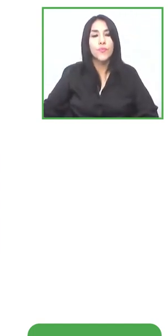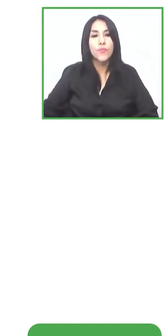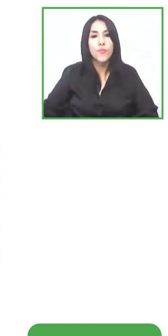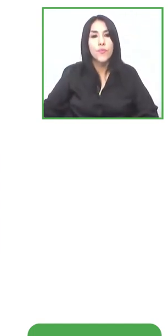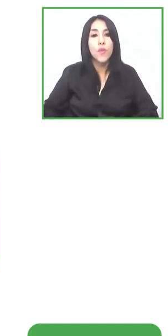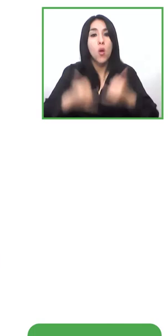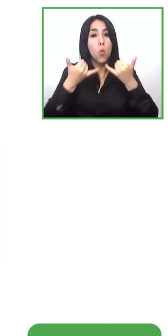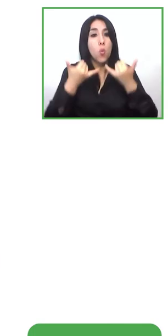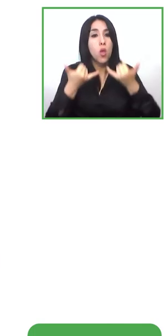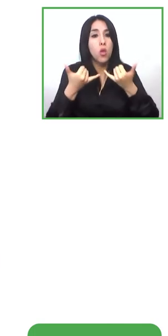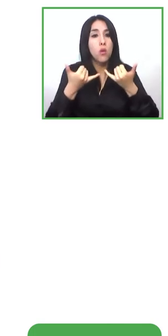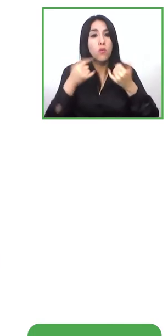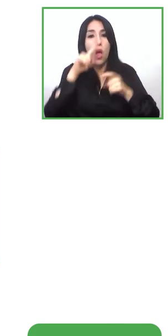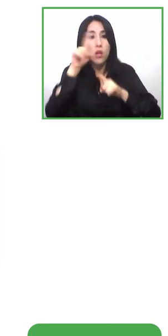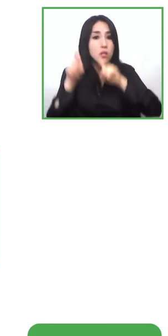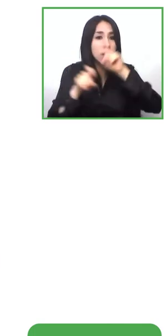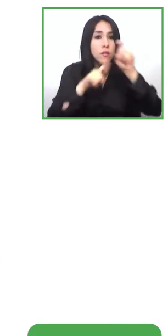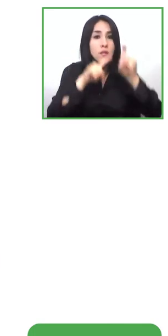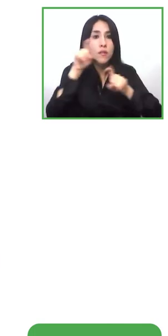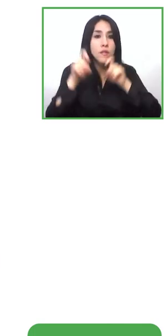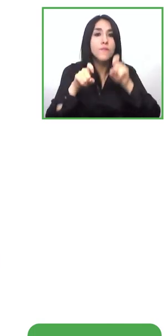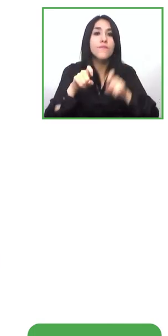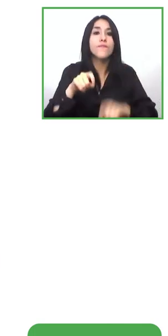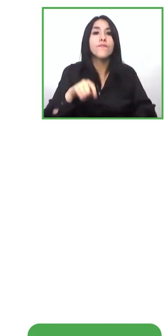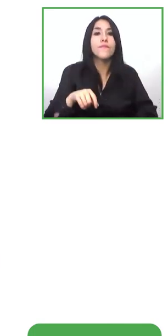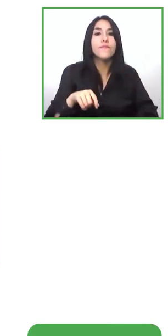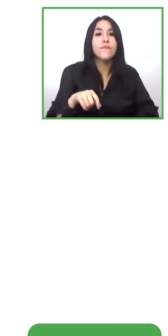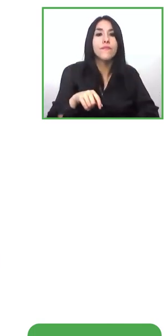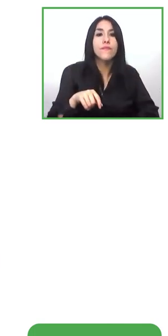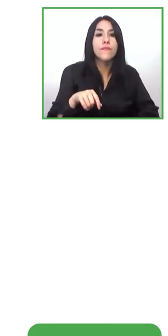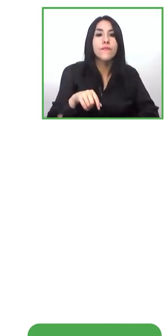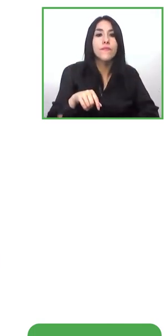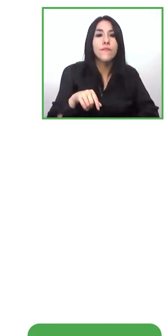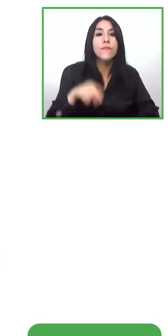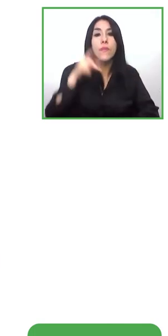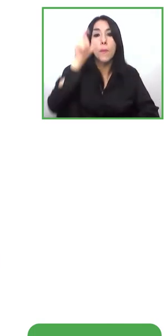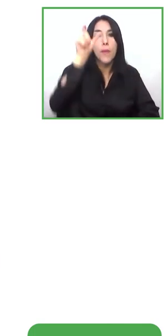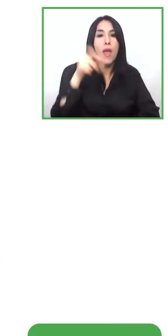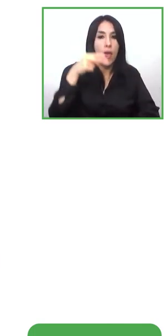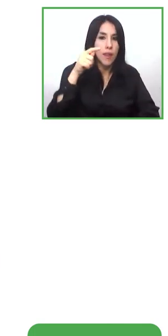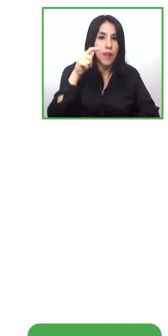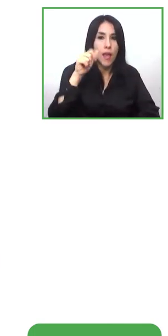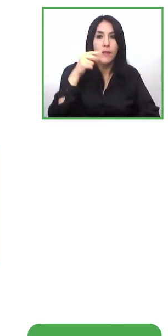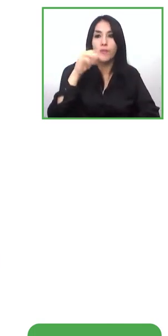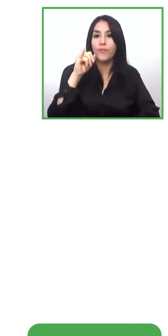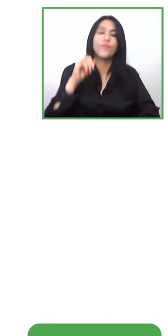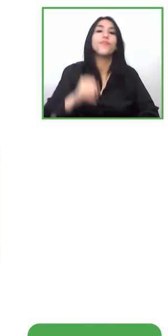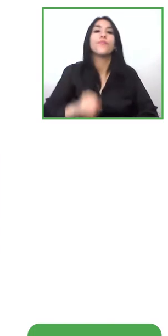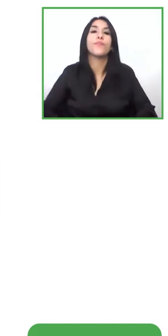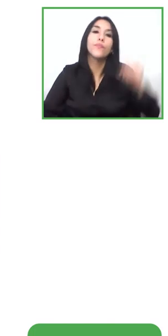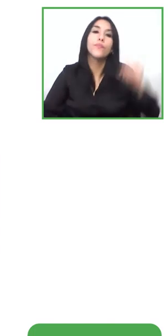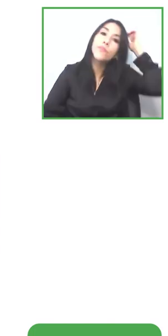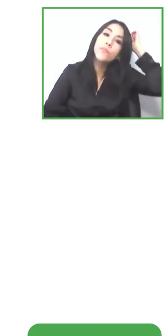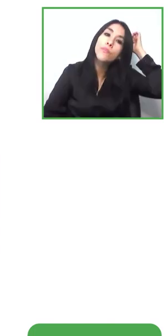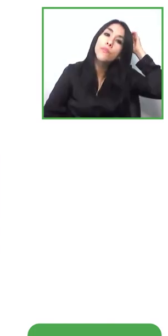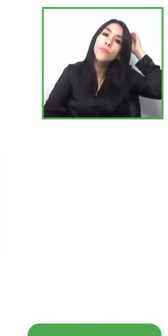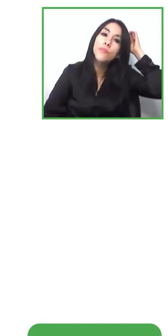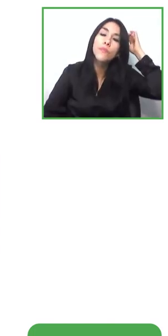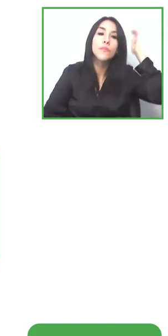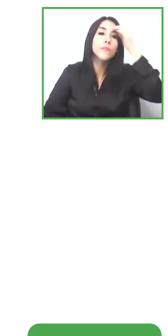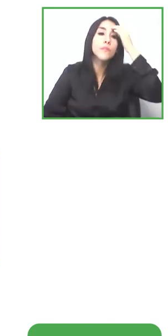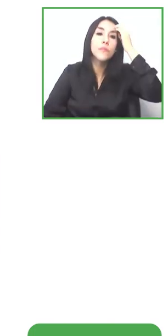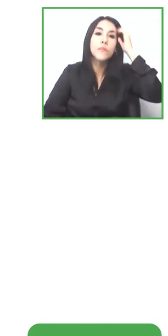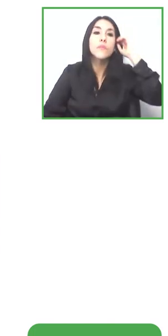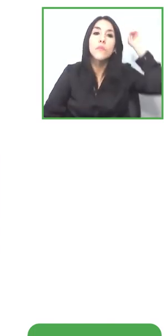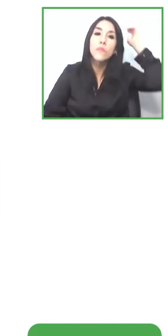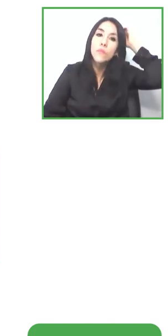community that has been very separate and forgotten by